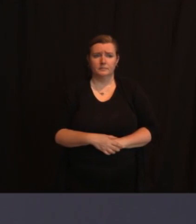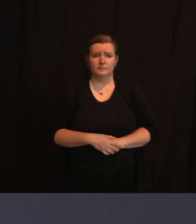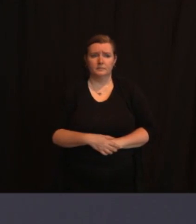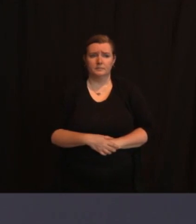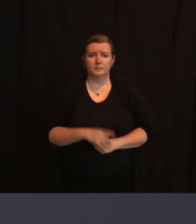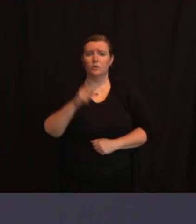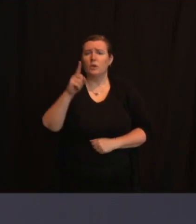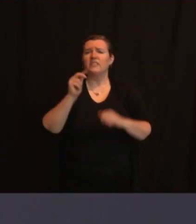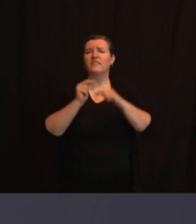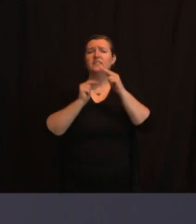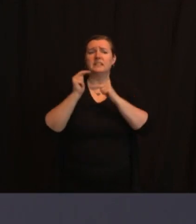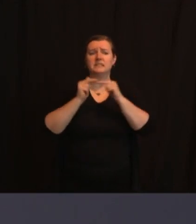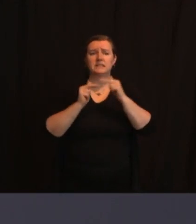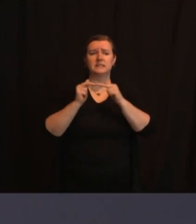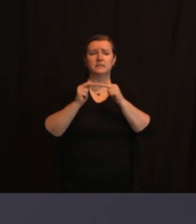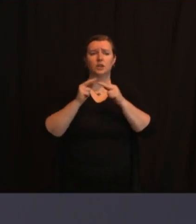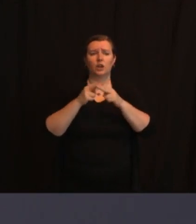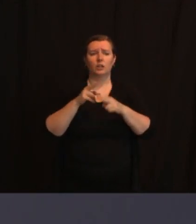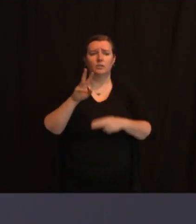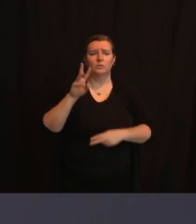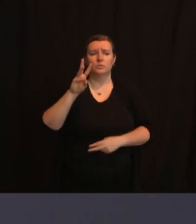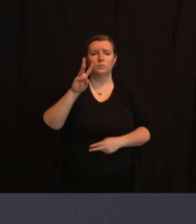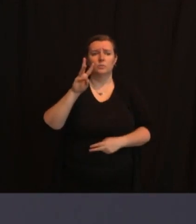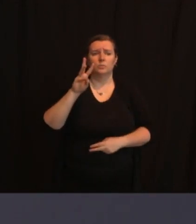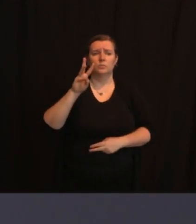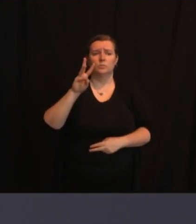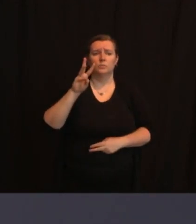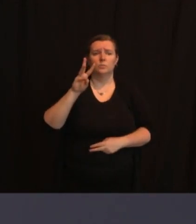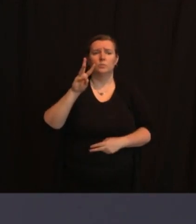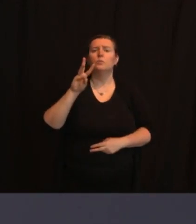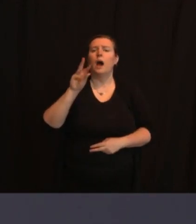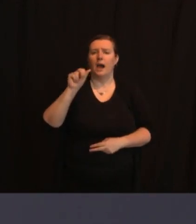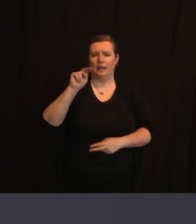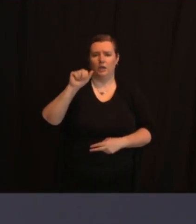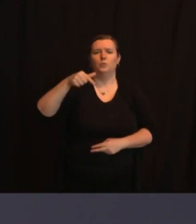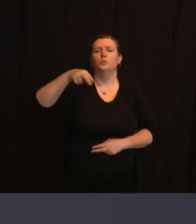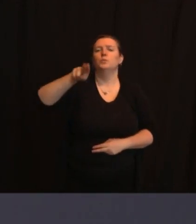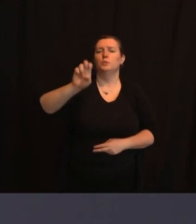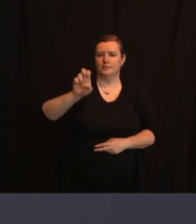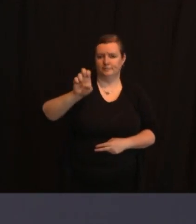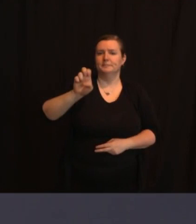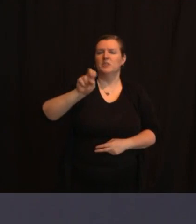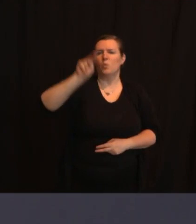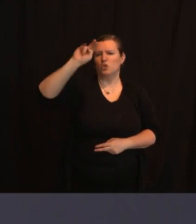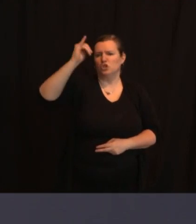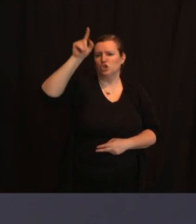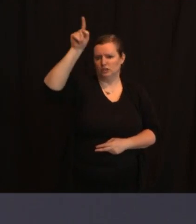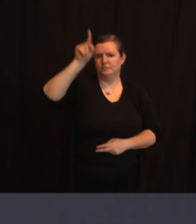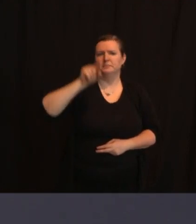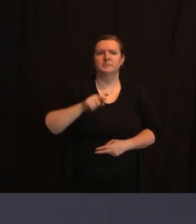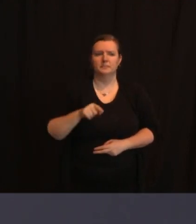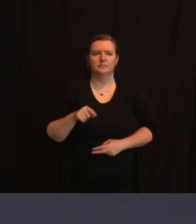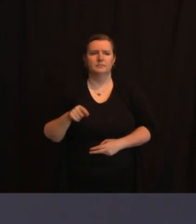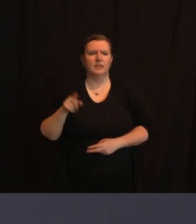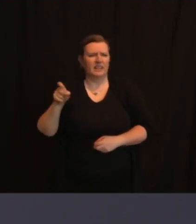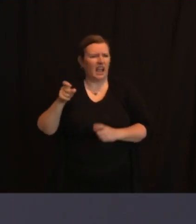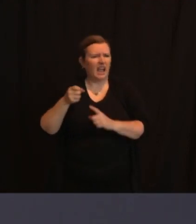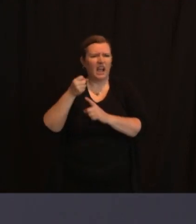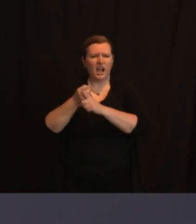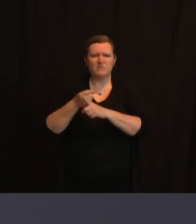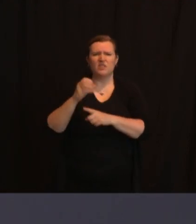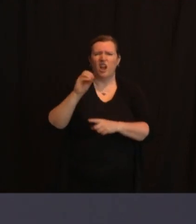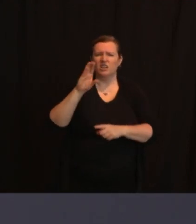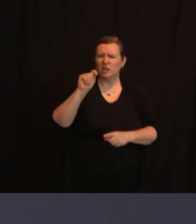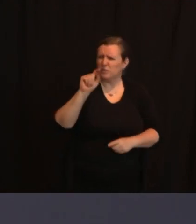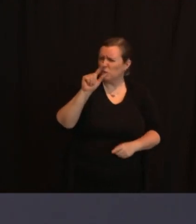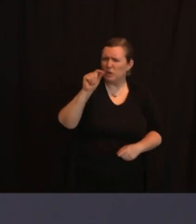Yeah, okay. To identify and that I think is probably more, Judy is far more qualified to address that, but I think we've said this, that happened in October of